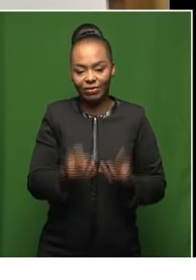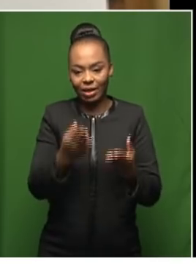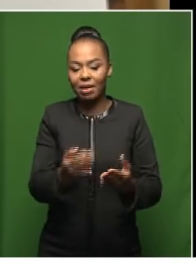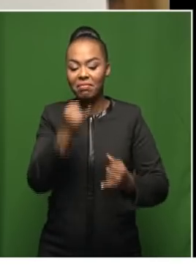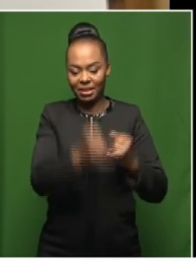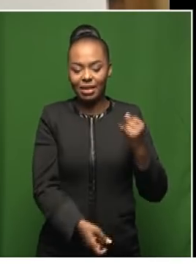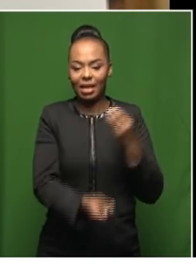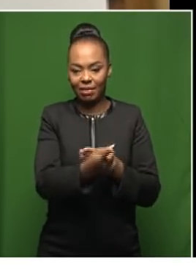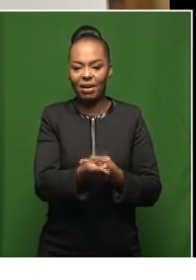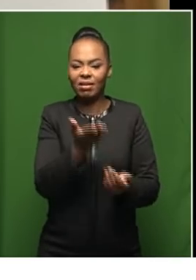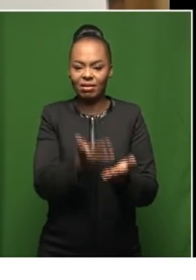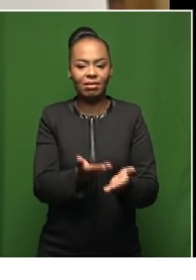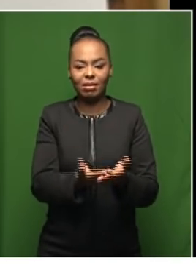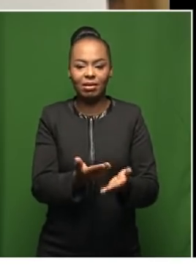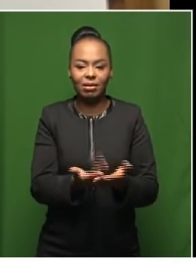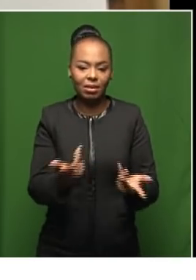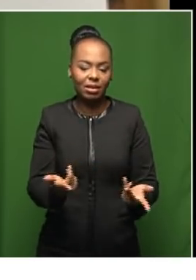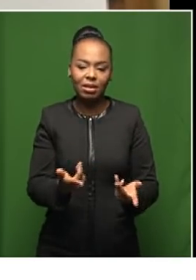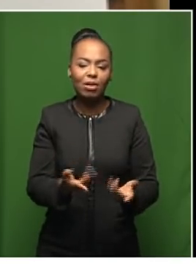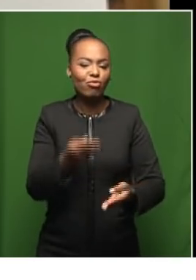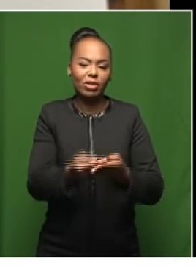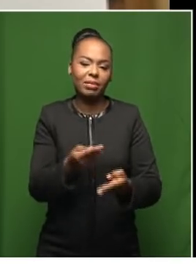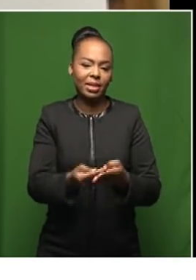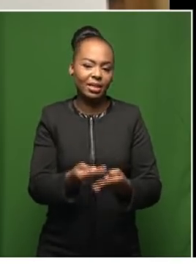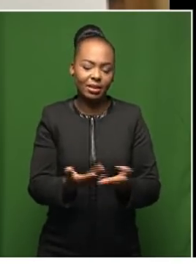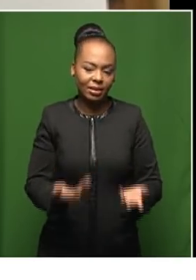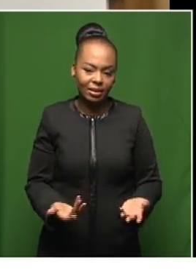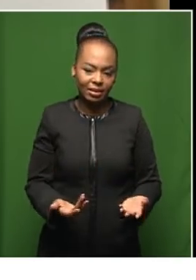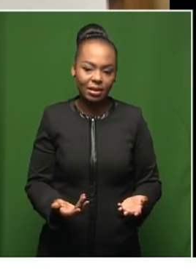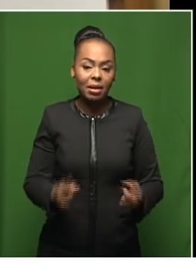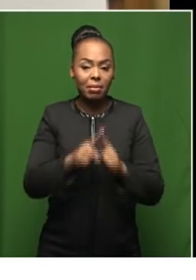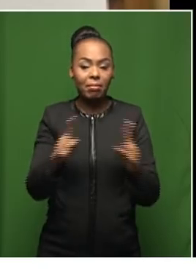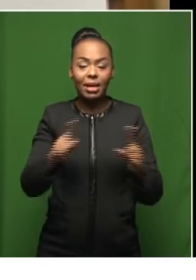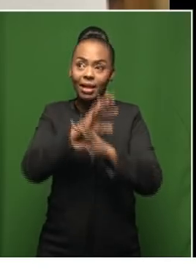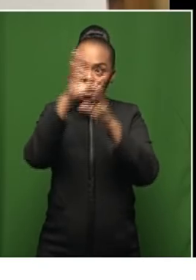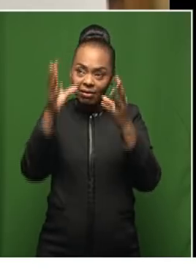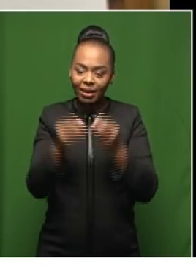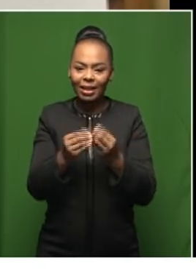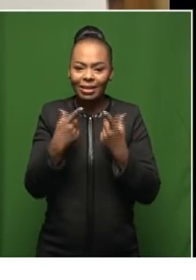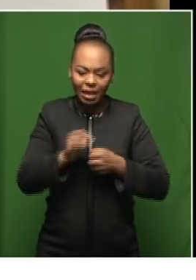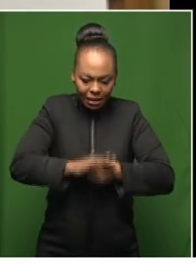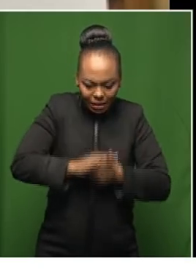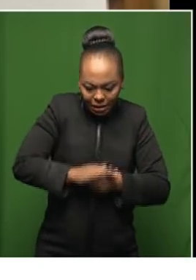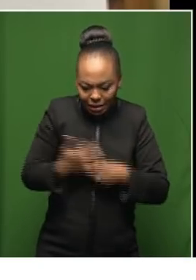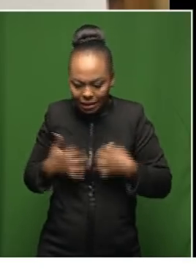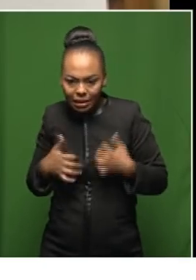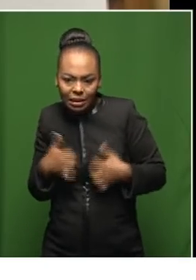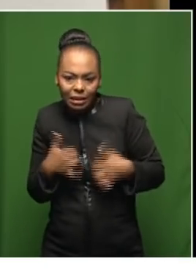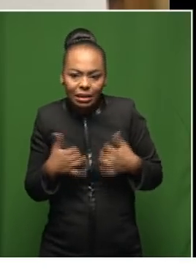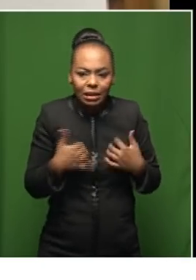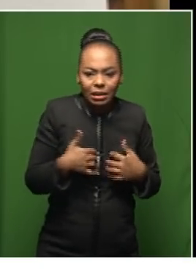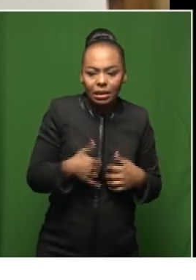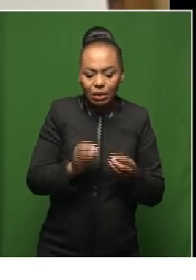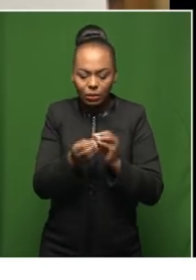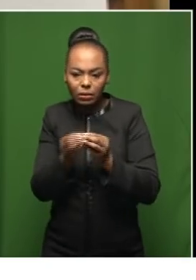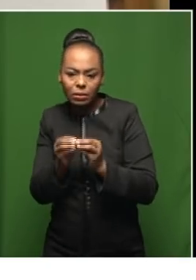that that is a possibility. However, because everything is being done under pressure, we are picking up these